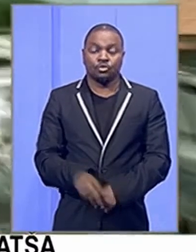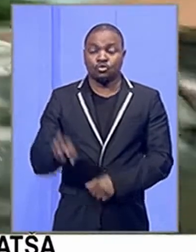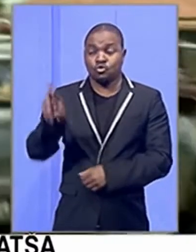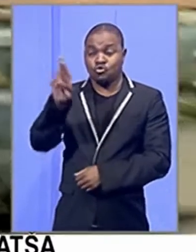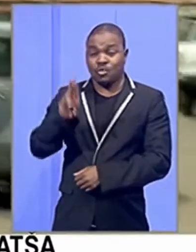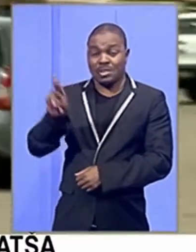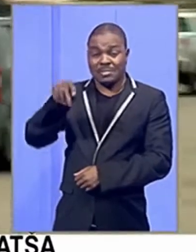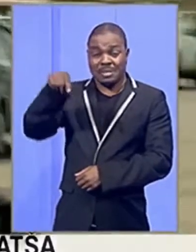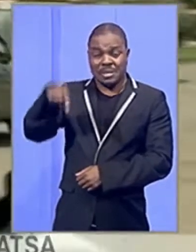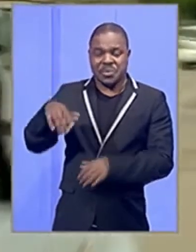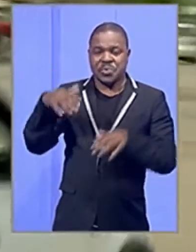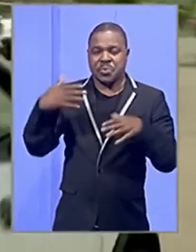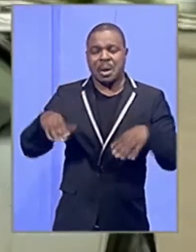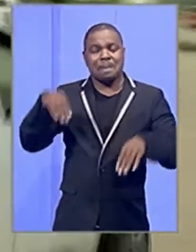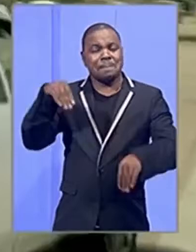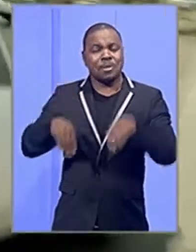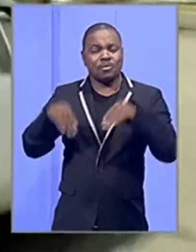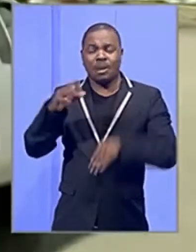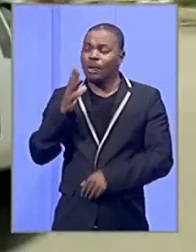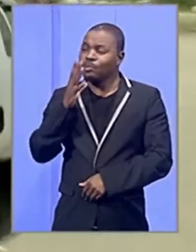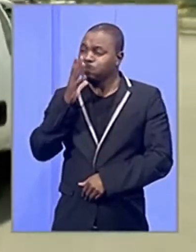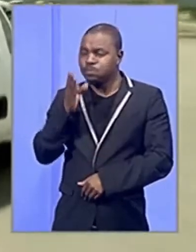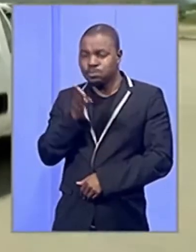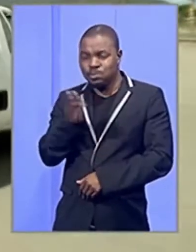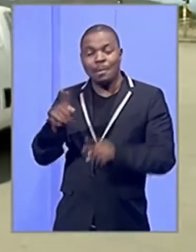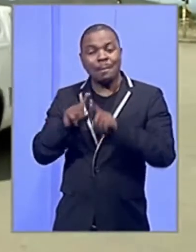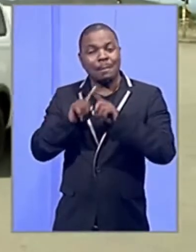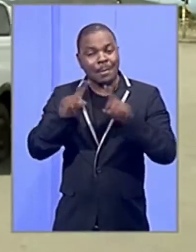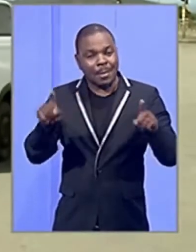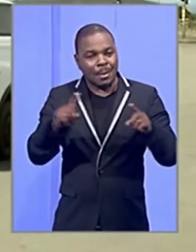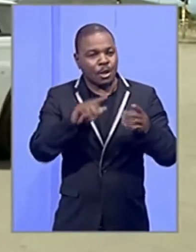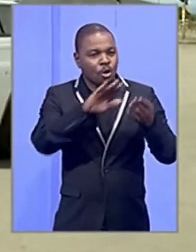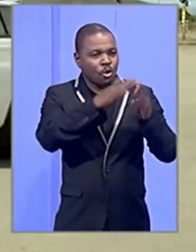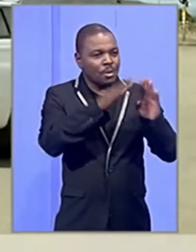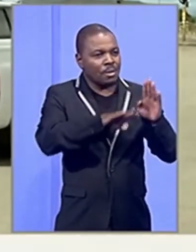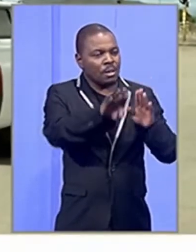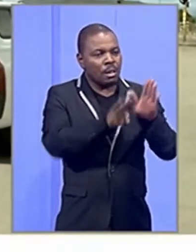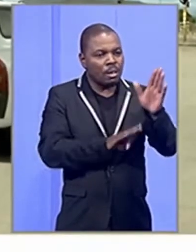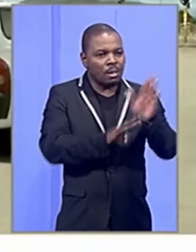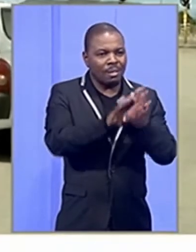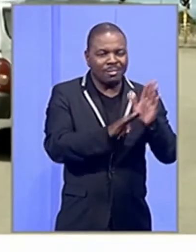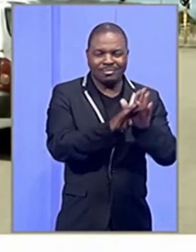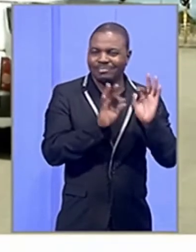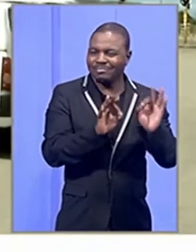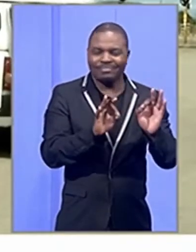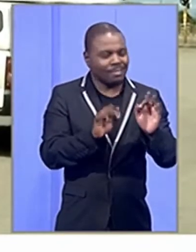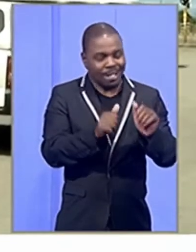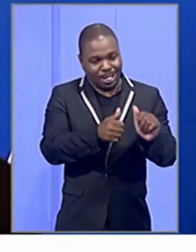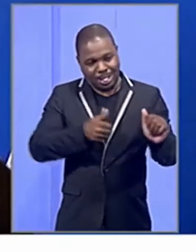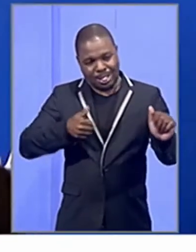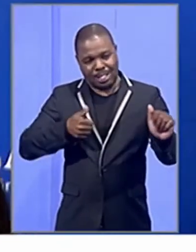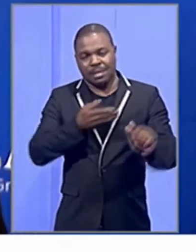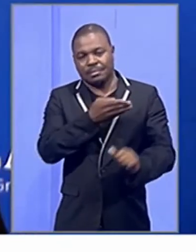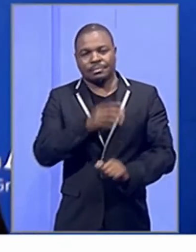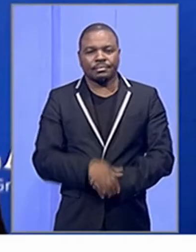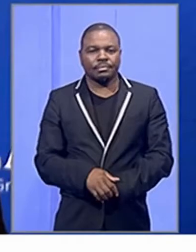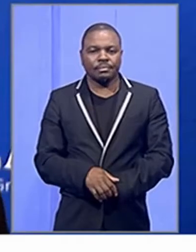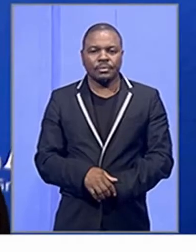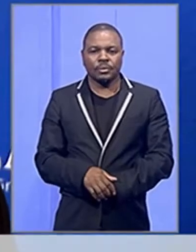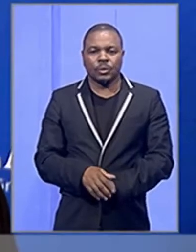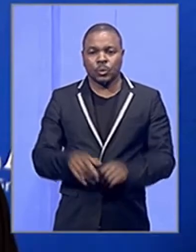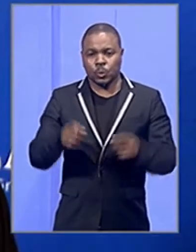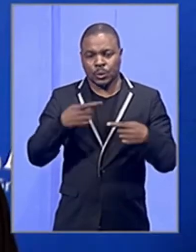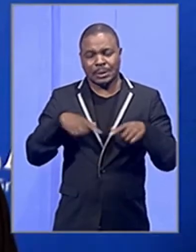Rustenburg e humile ka diminerale, fela go santse go na le tshalelo morago mabapi le tlhabololo ya metsi e Moepo e direlang mo go yona. We've awarded some